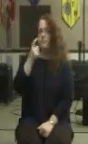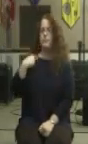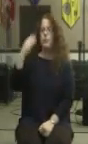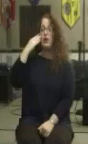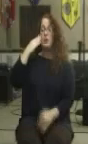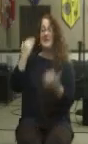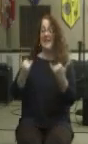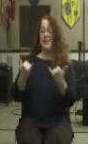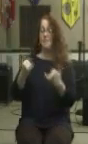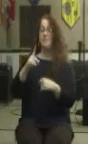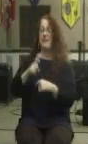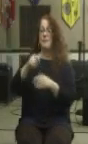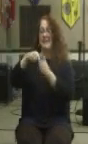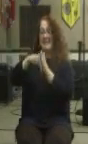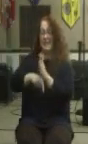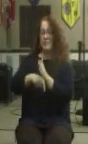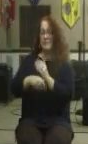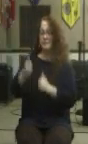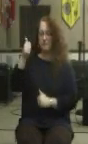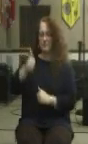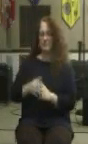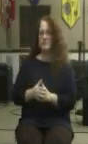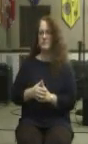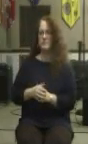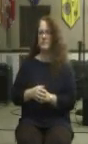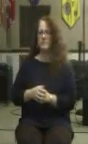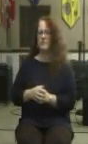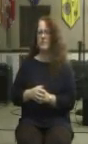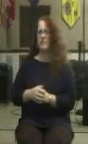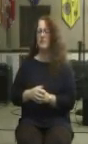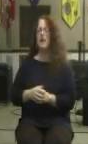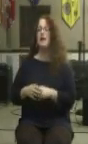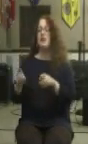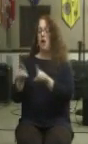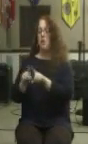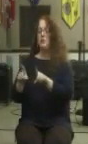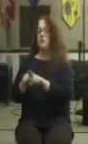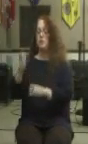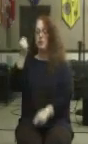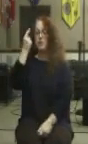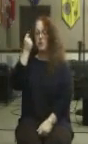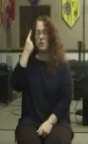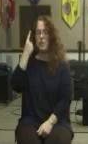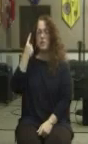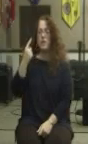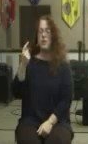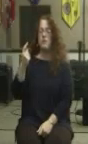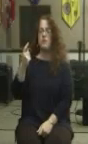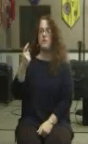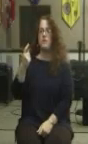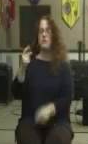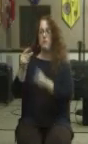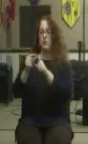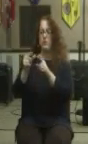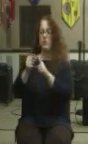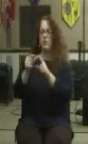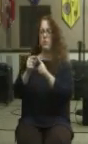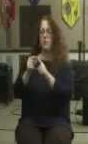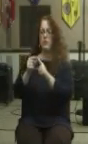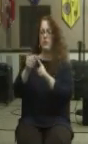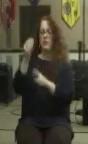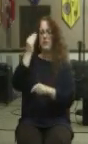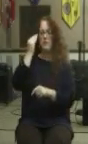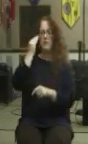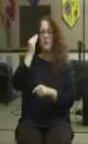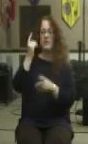deeper. Where I know Him now can be deeper. I want you to also understand how where this word